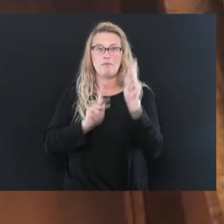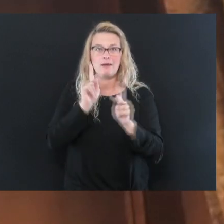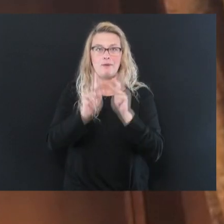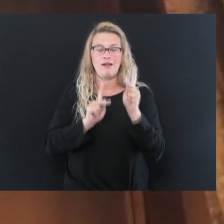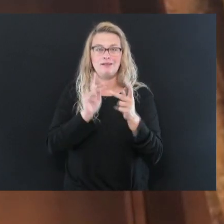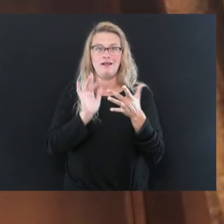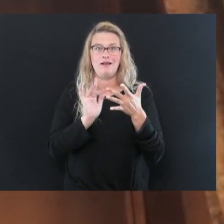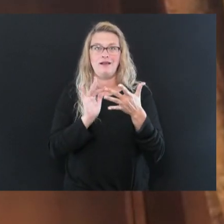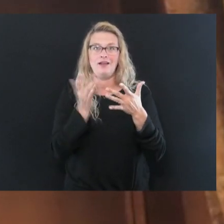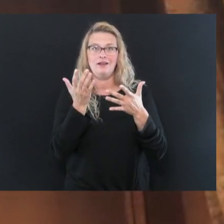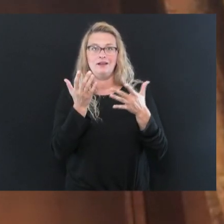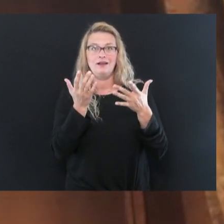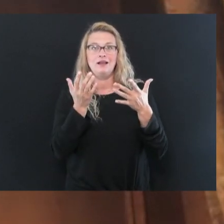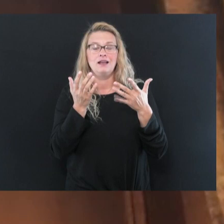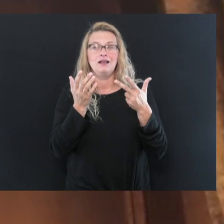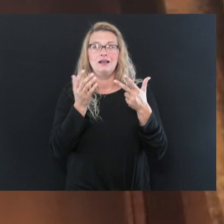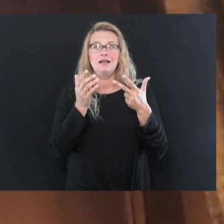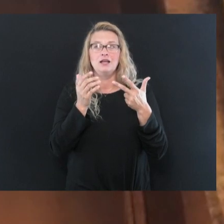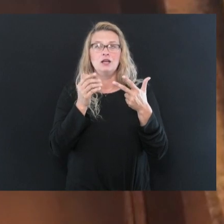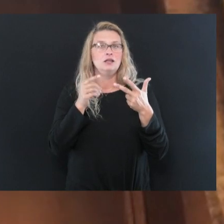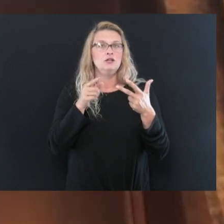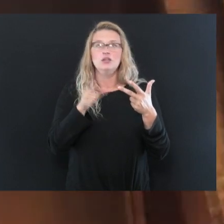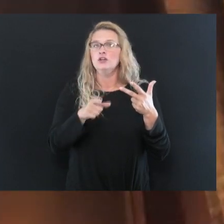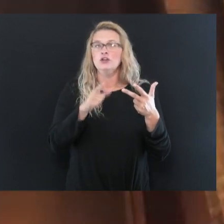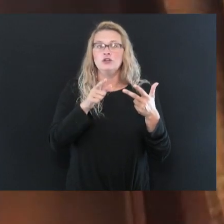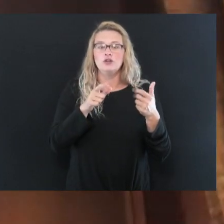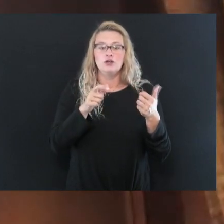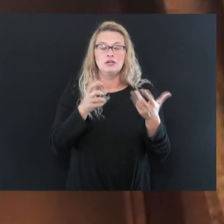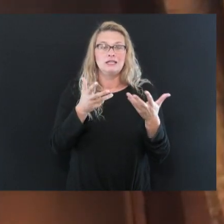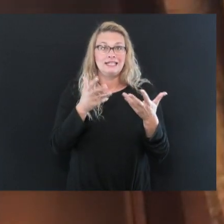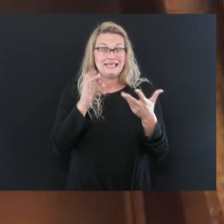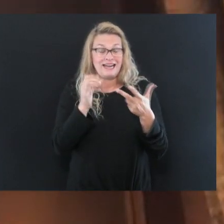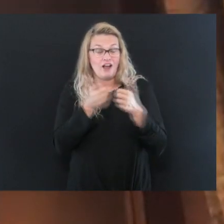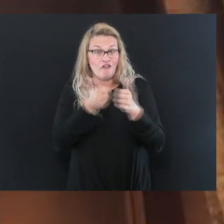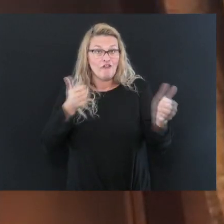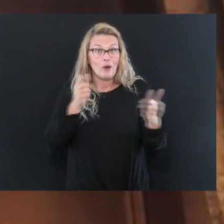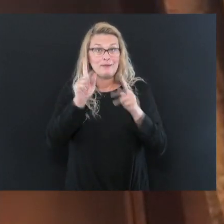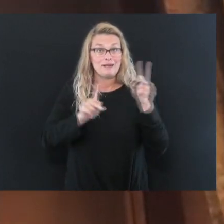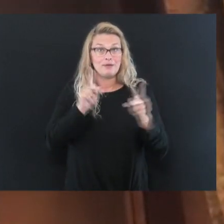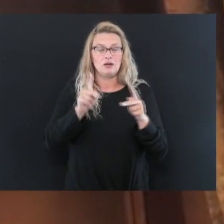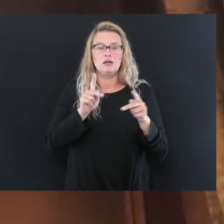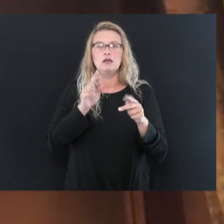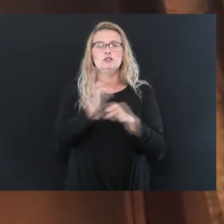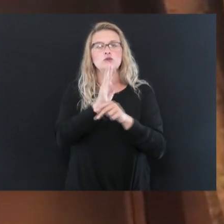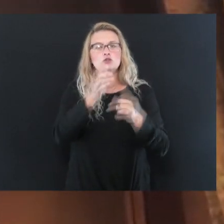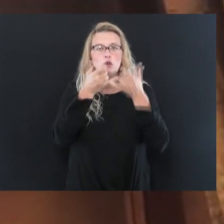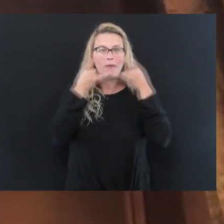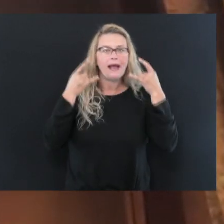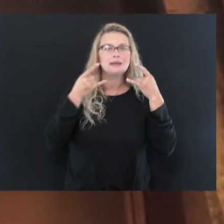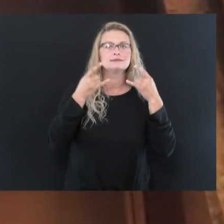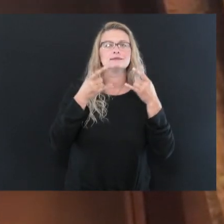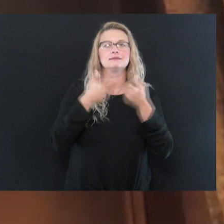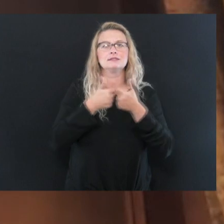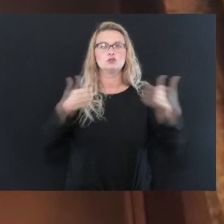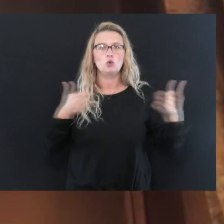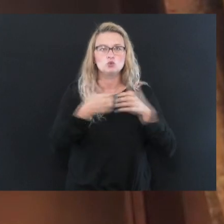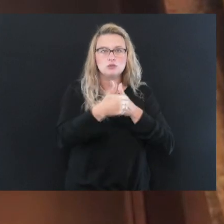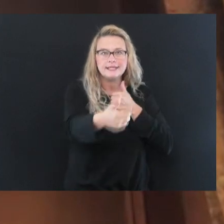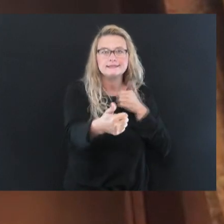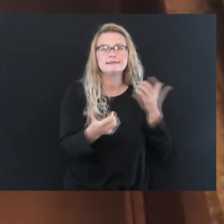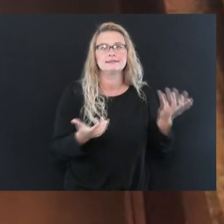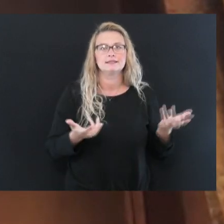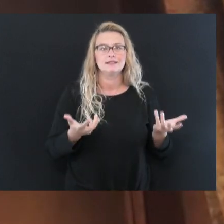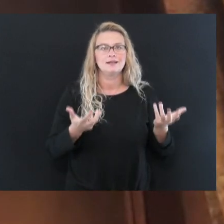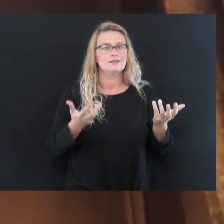more from people you don't live with ordinarily. And as long as you wear your mask and do the distancing, then we